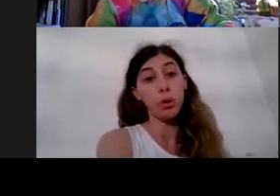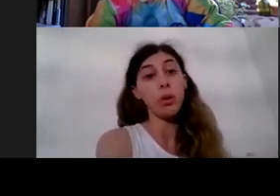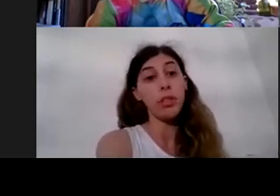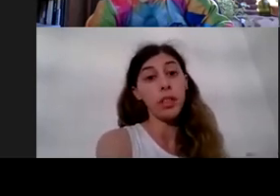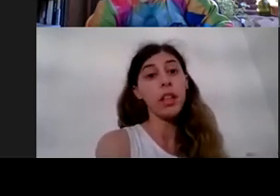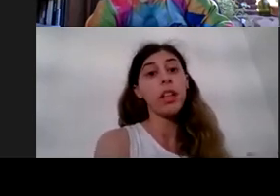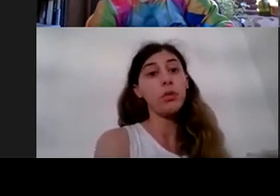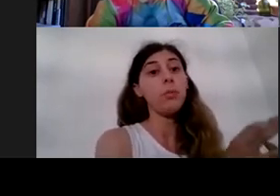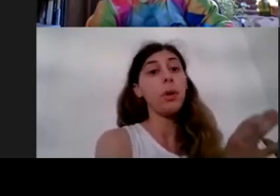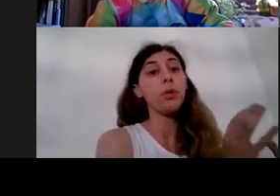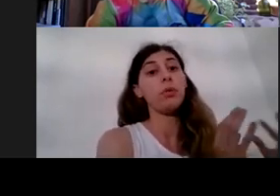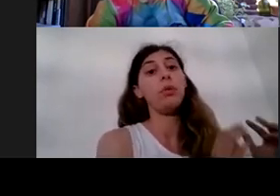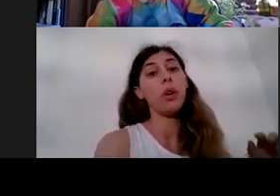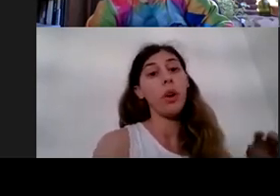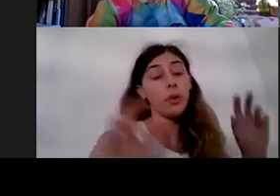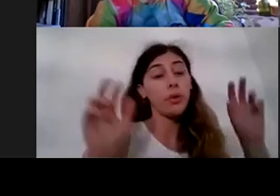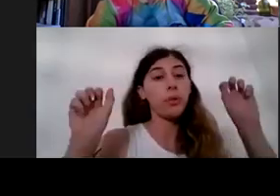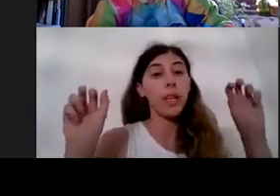affirmation procedure,